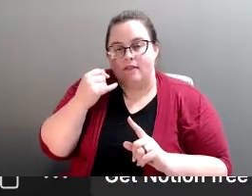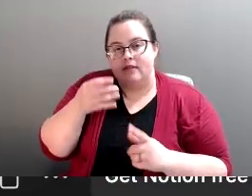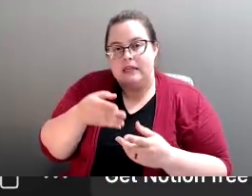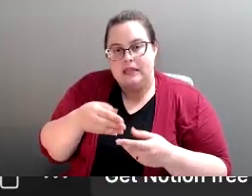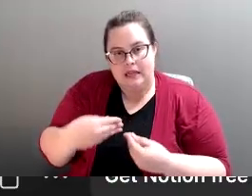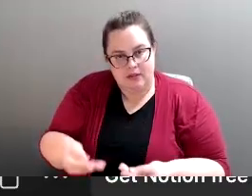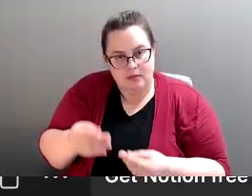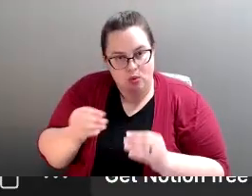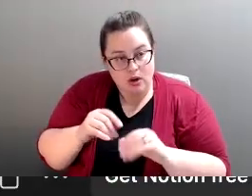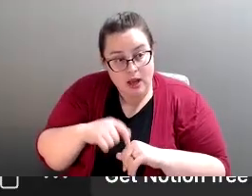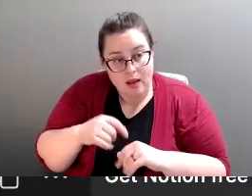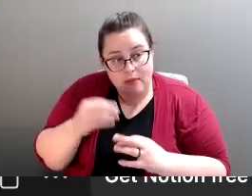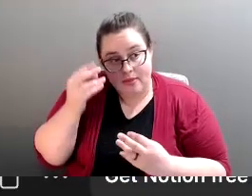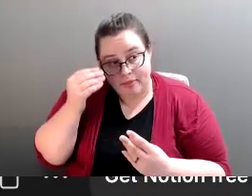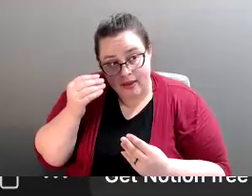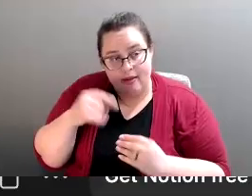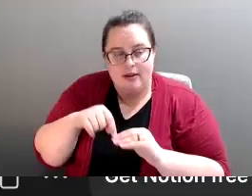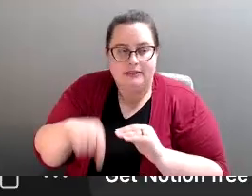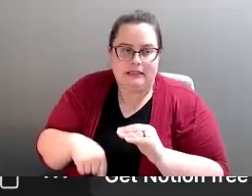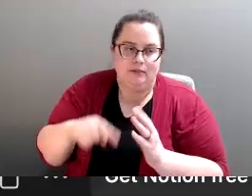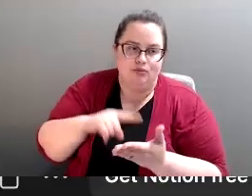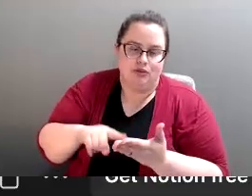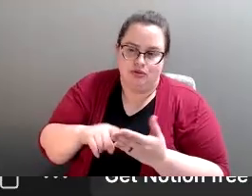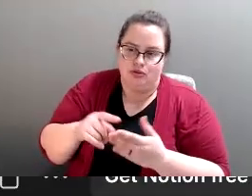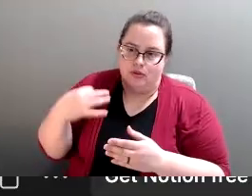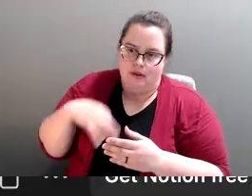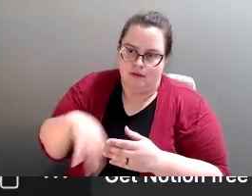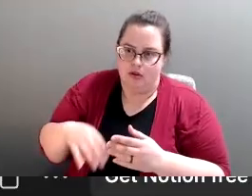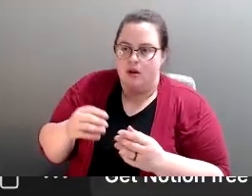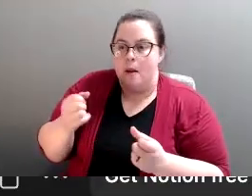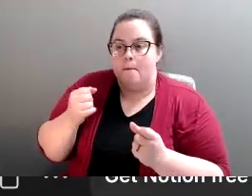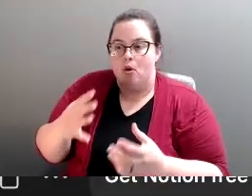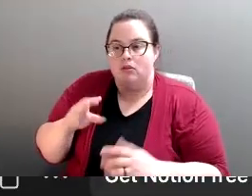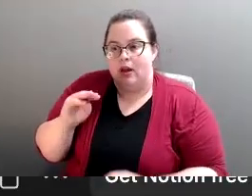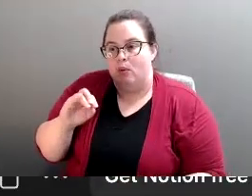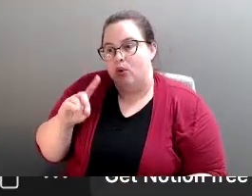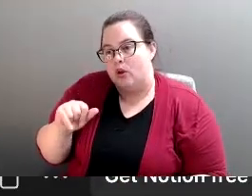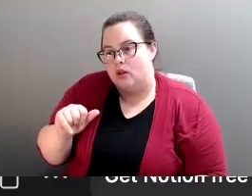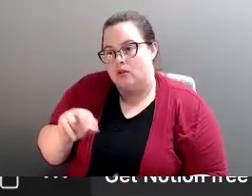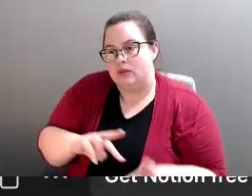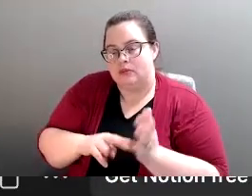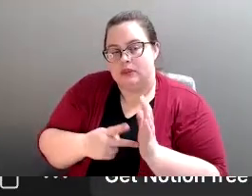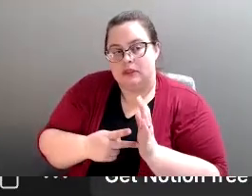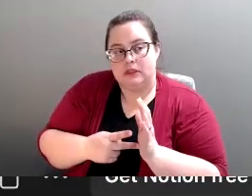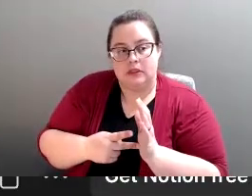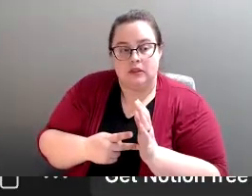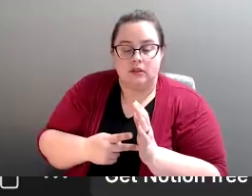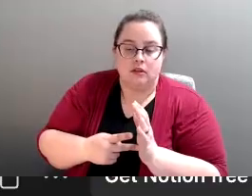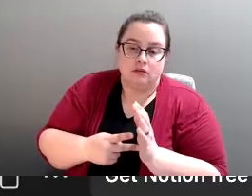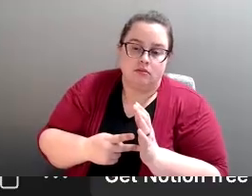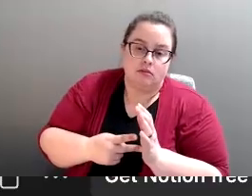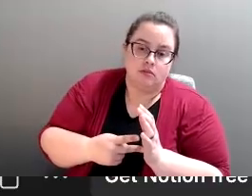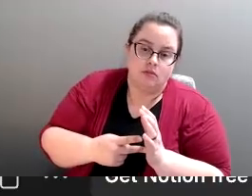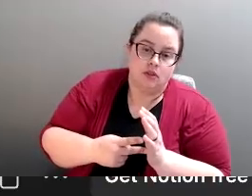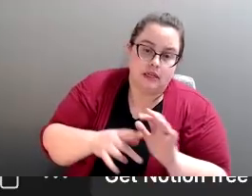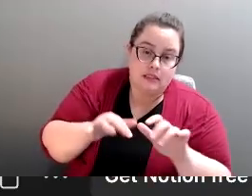about something, deep research is really helpful. Multimodal, meaning, hey, you can not only chat, text, but